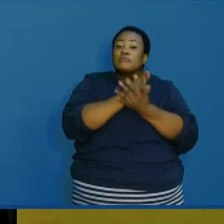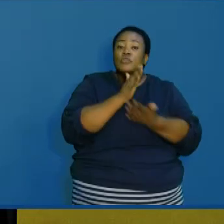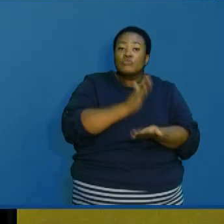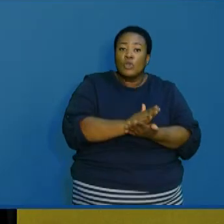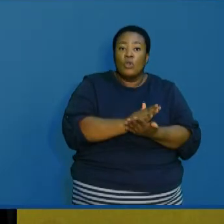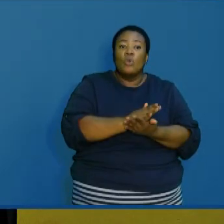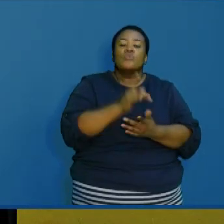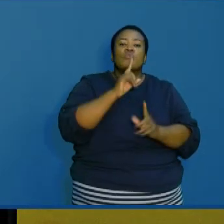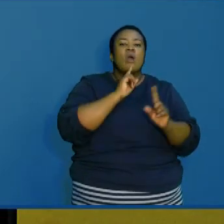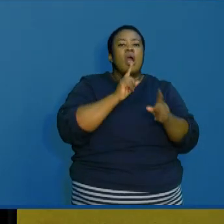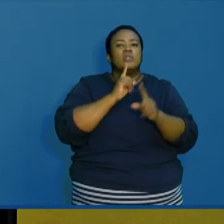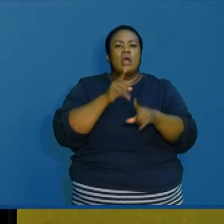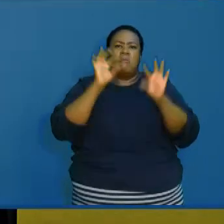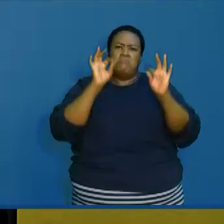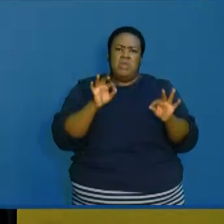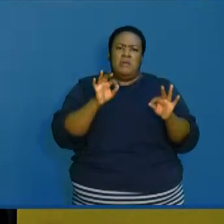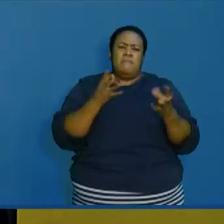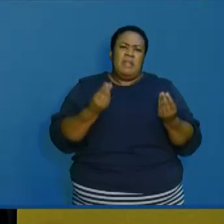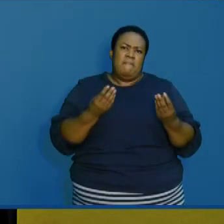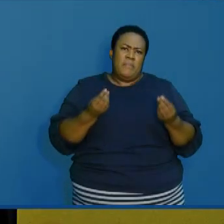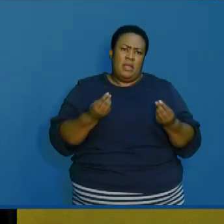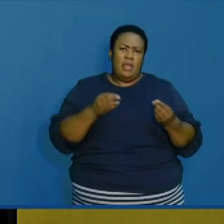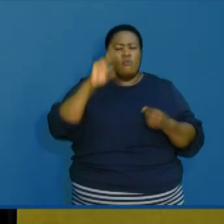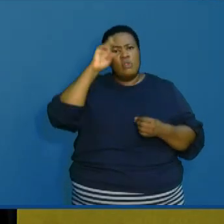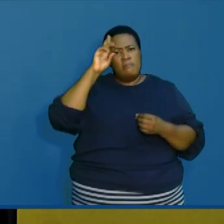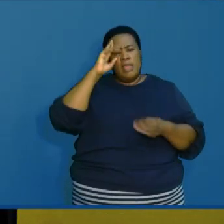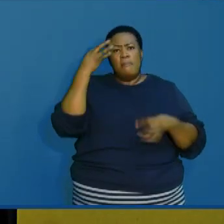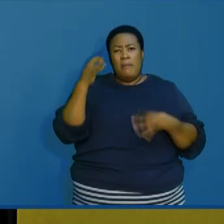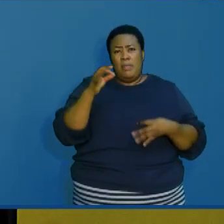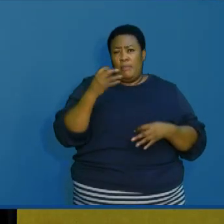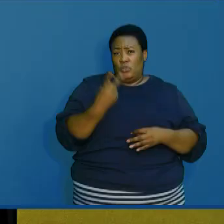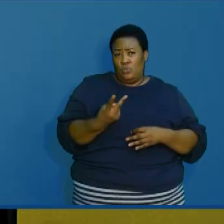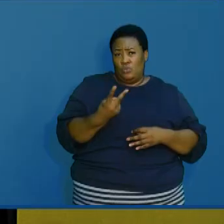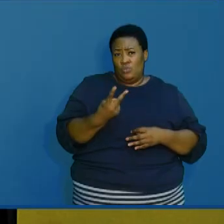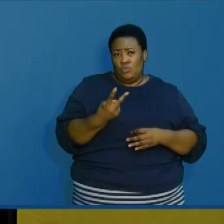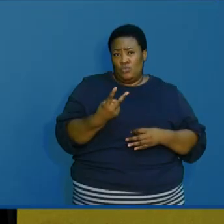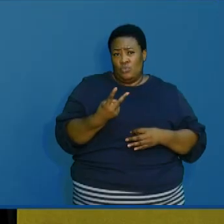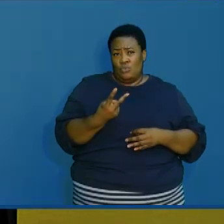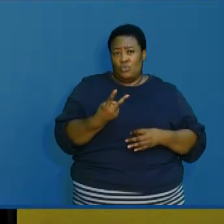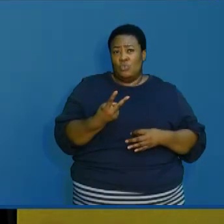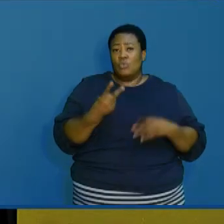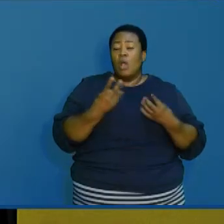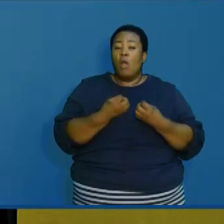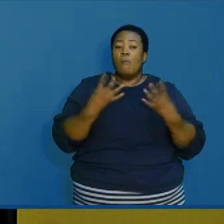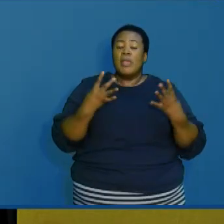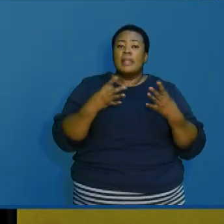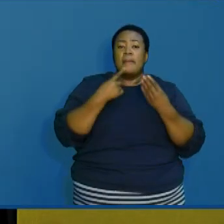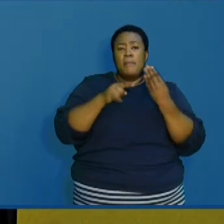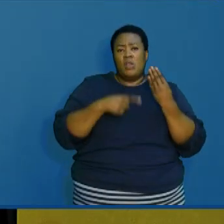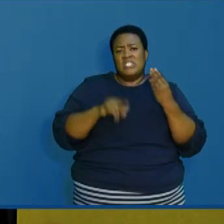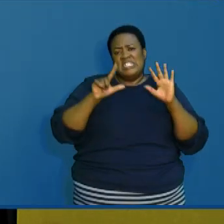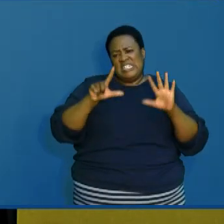correct number of genres. Remember, in paper 2 weighs 70 marks. So you need to